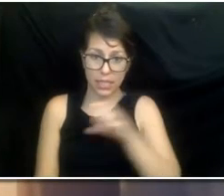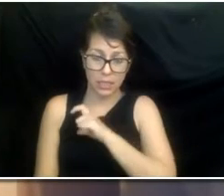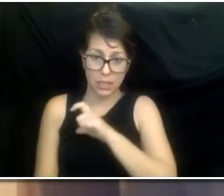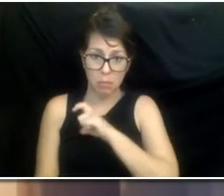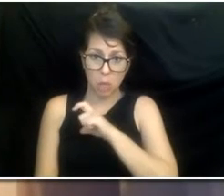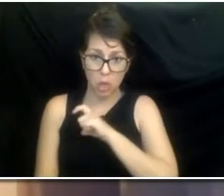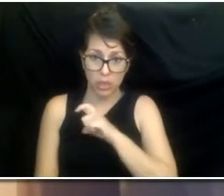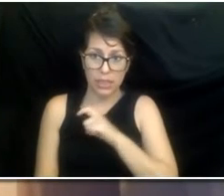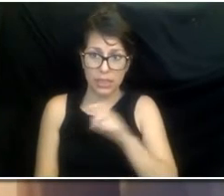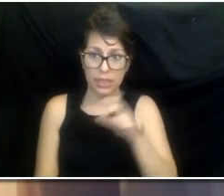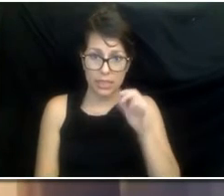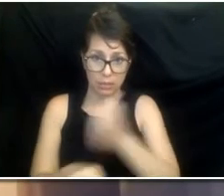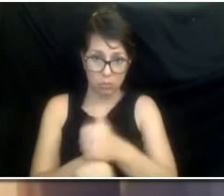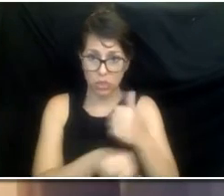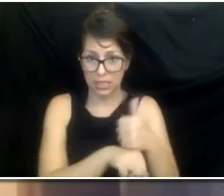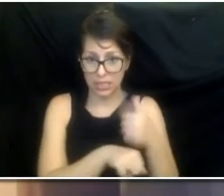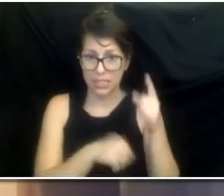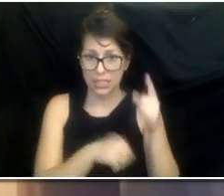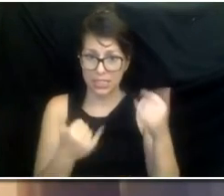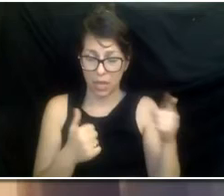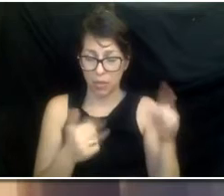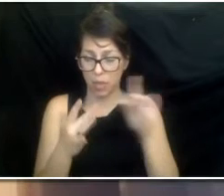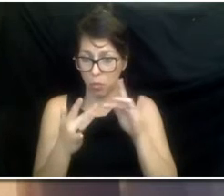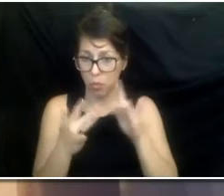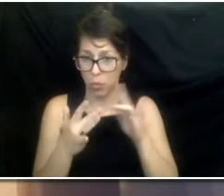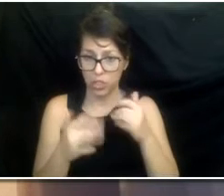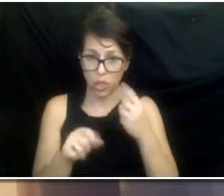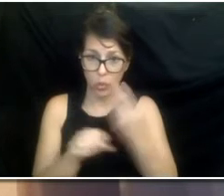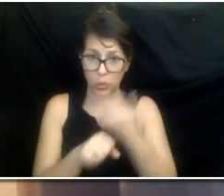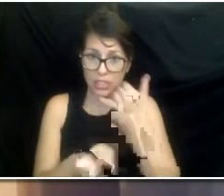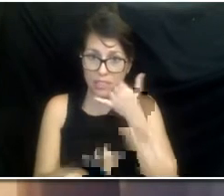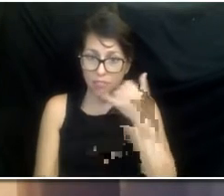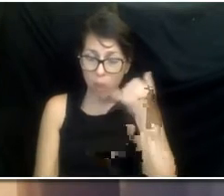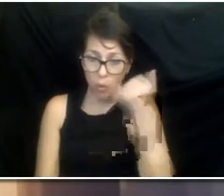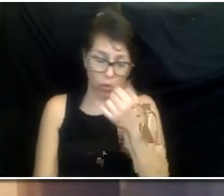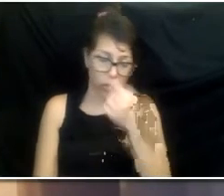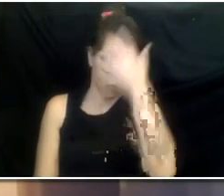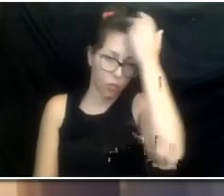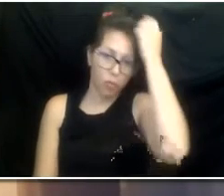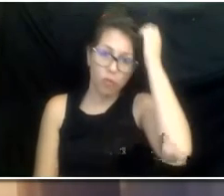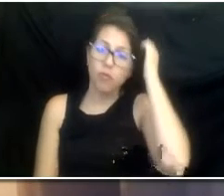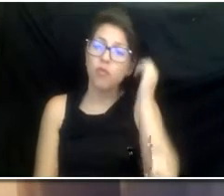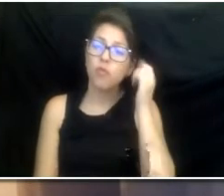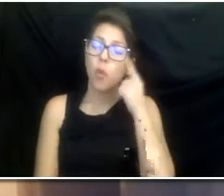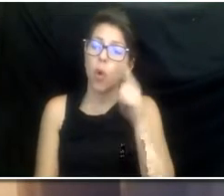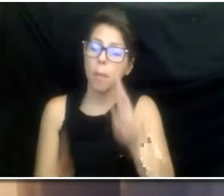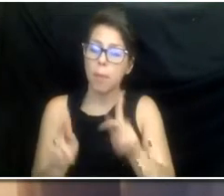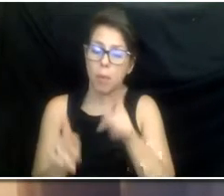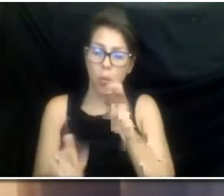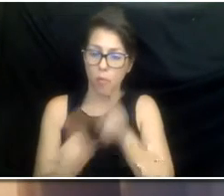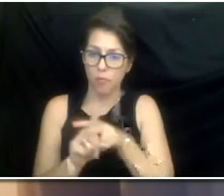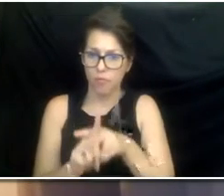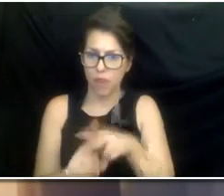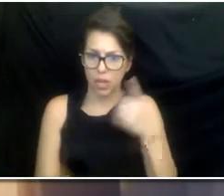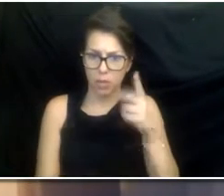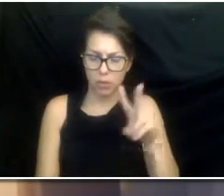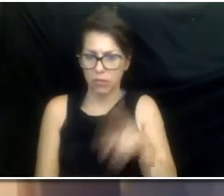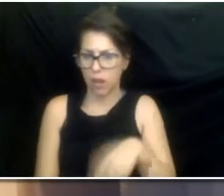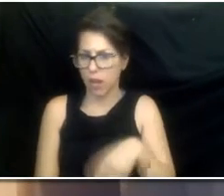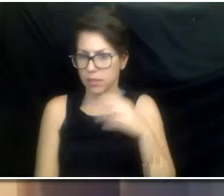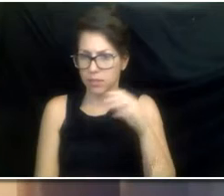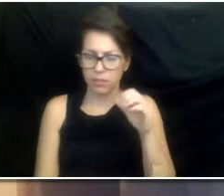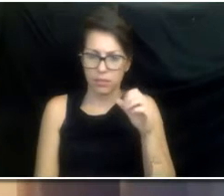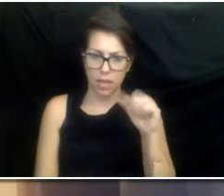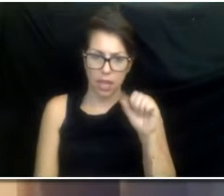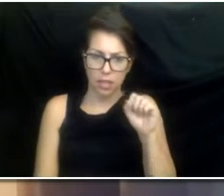offer safety assessments and safety planning and resources to clients over the phone some of our programs are also essential and